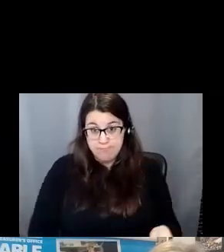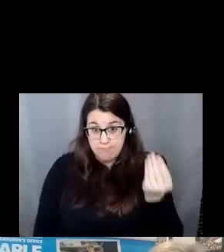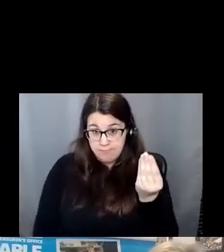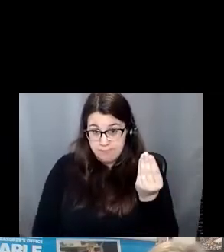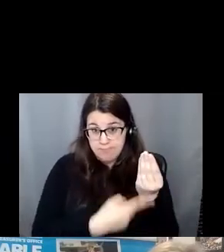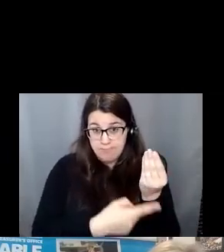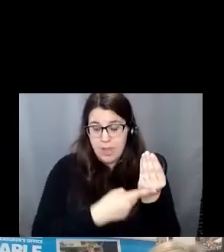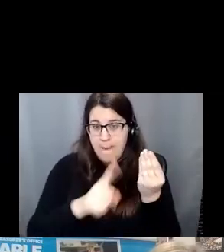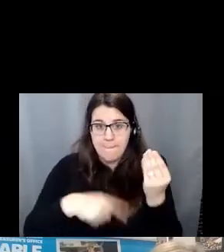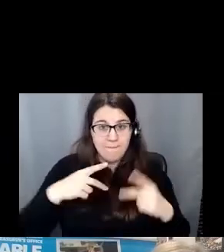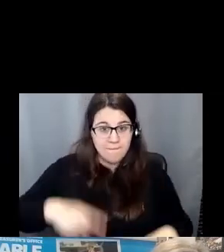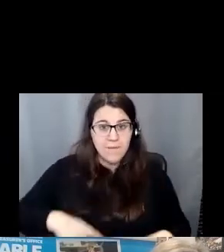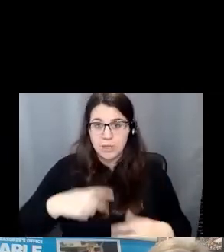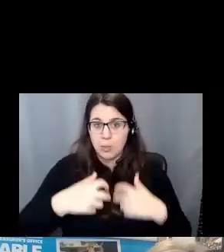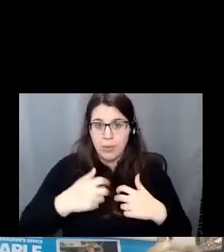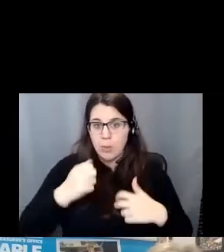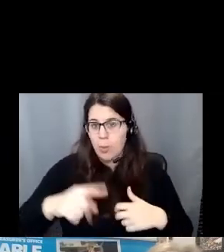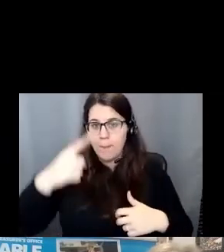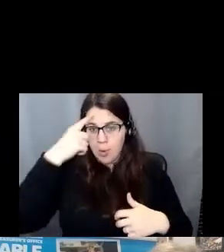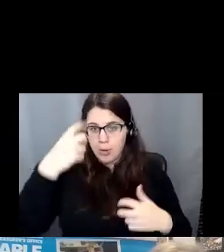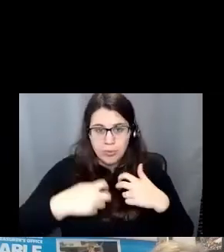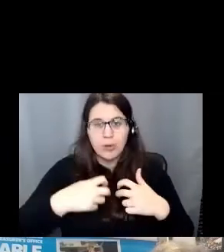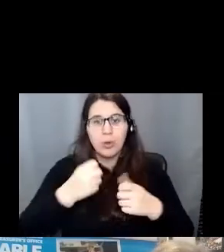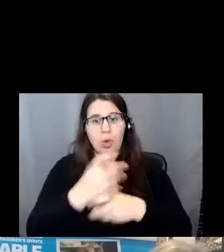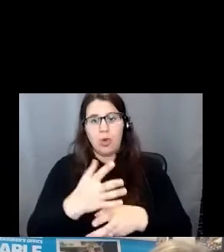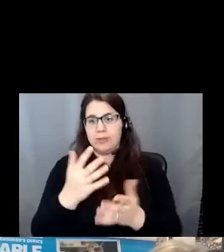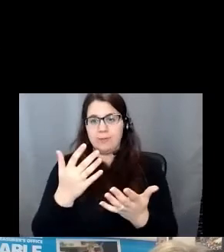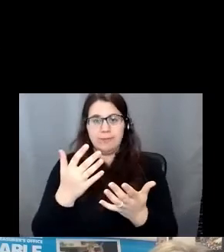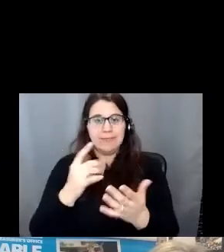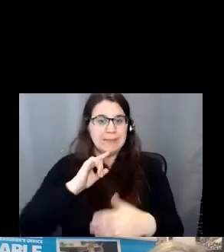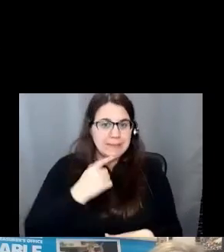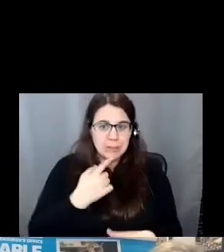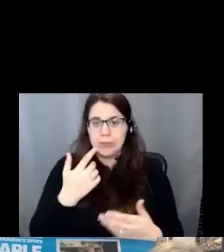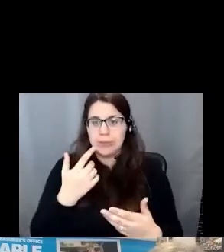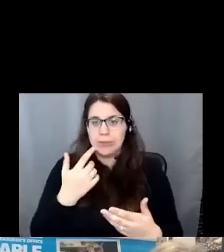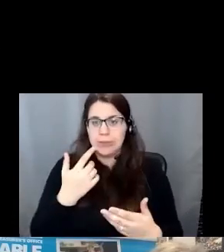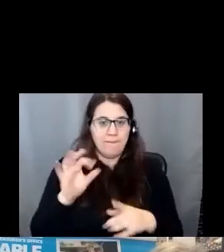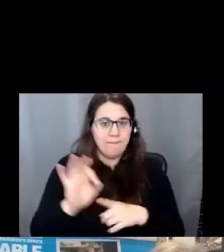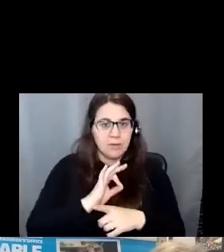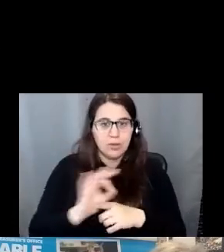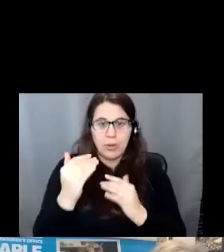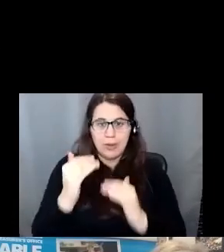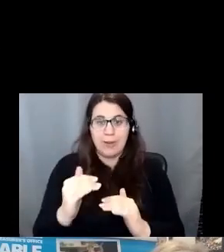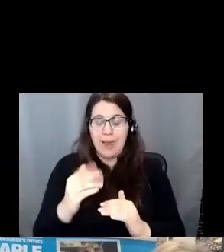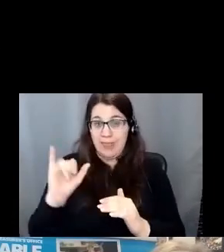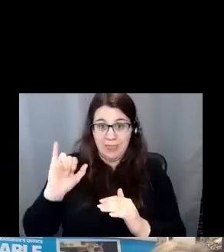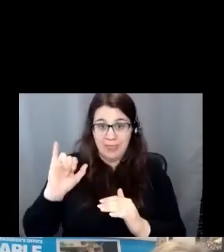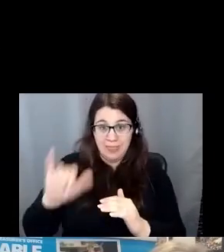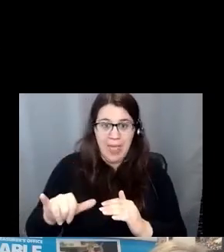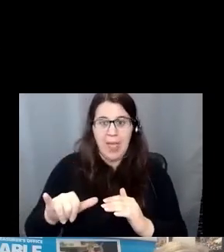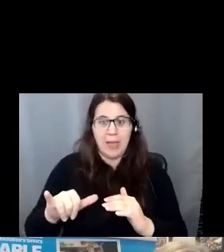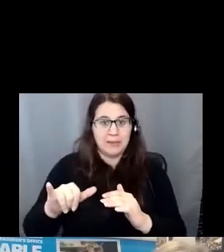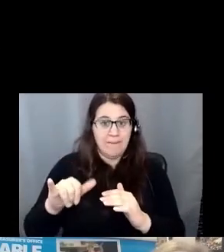mental impairment that causes marked and severe functional limitations, and the condition has lasted or is expected to